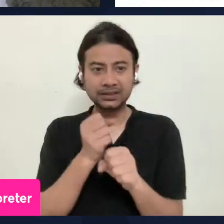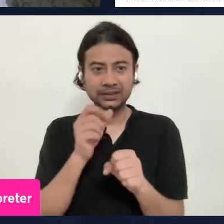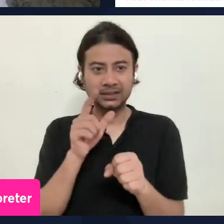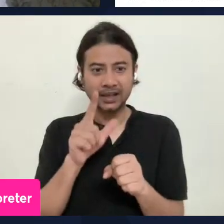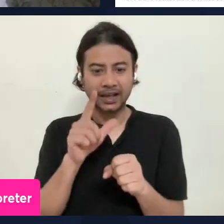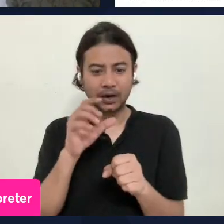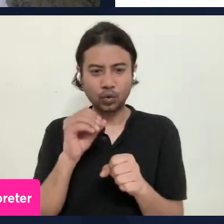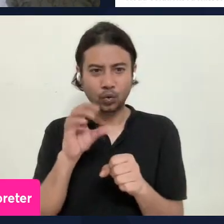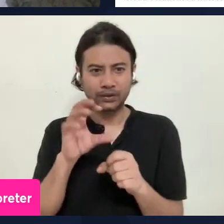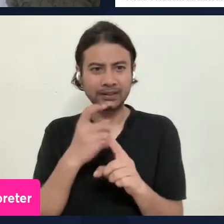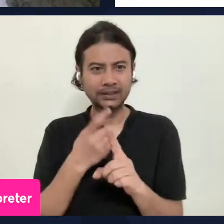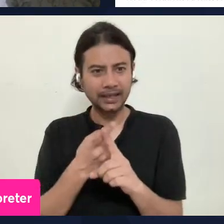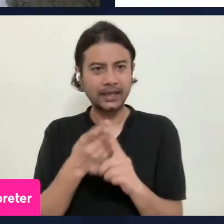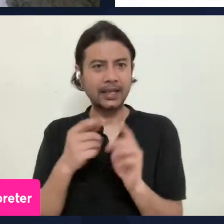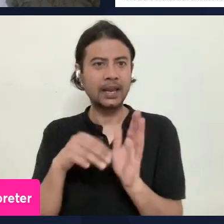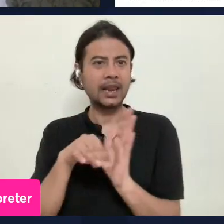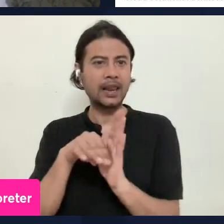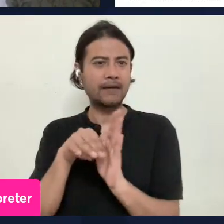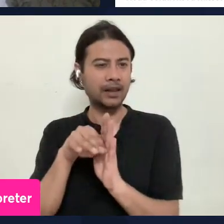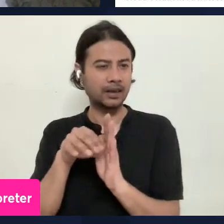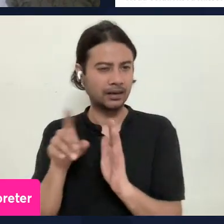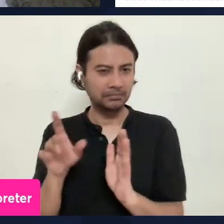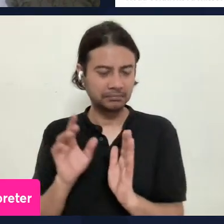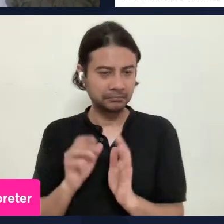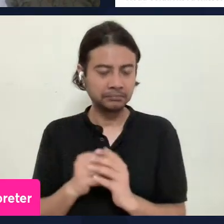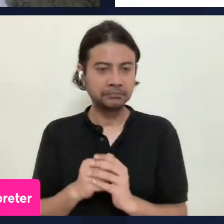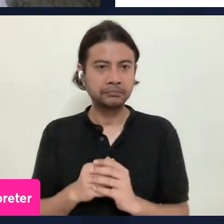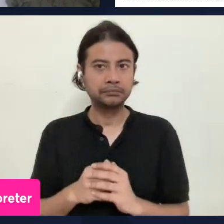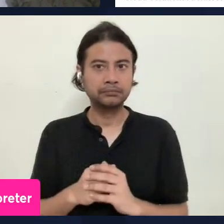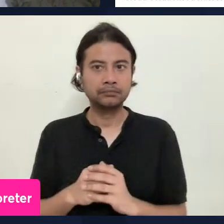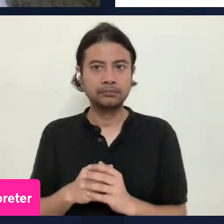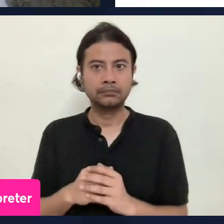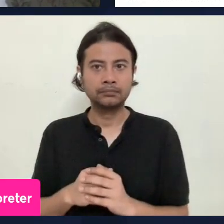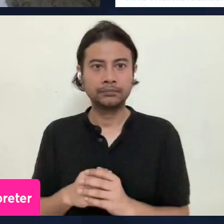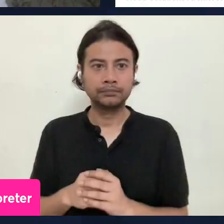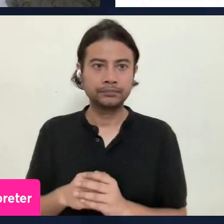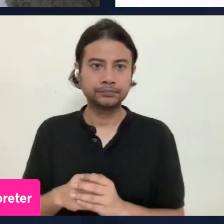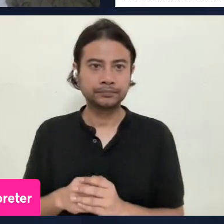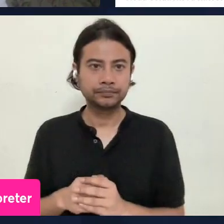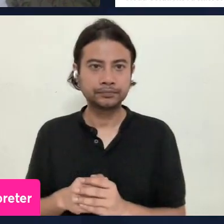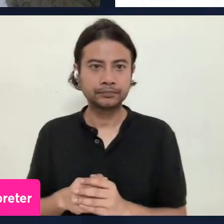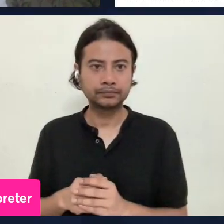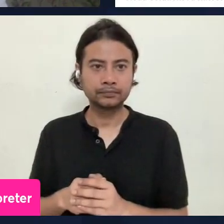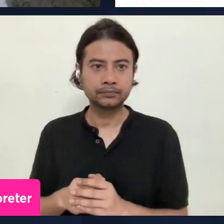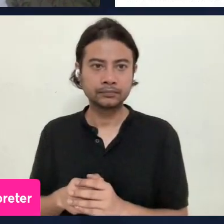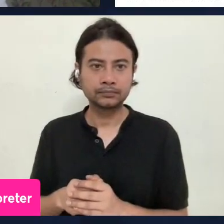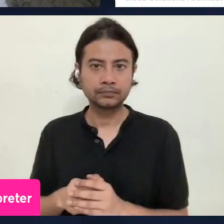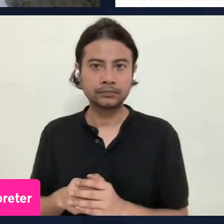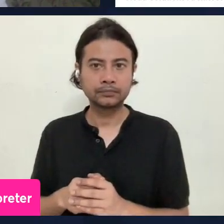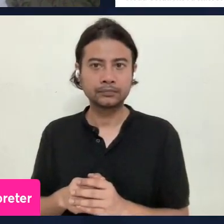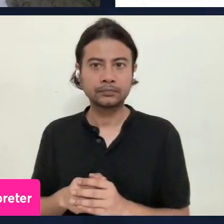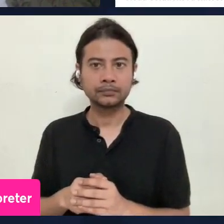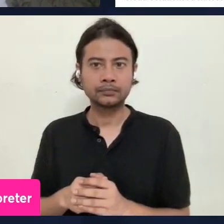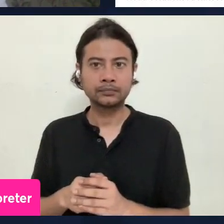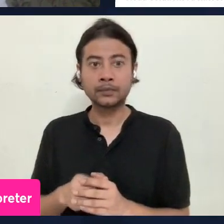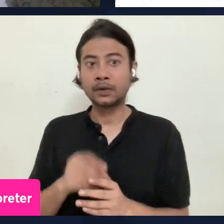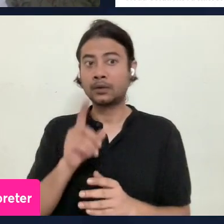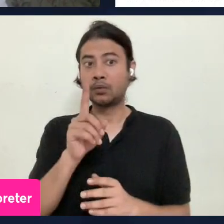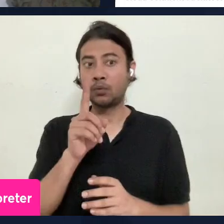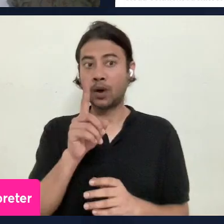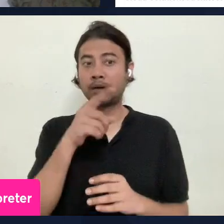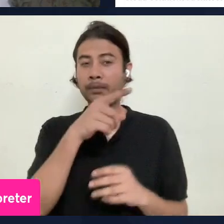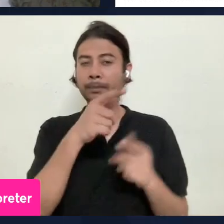give you a real world example because I've recently, for the last year, been involved with a customer, a very large